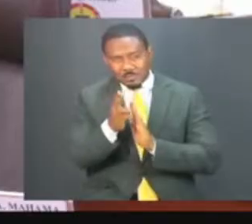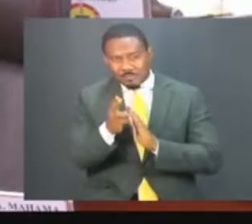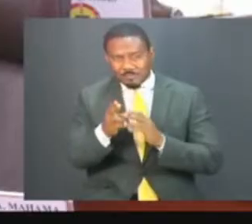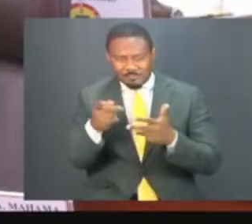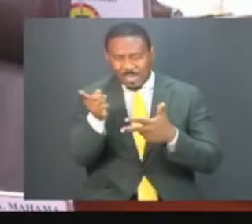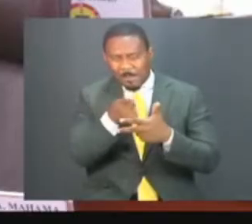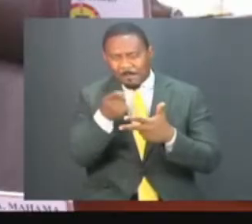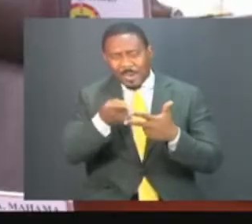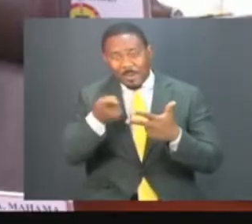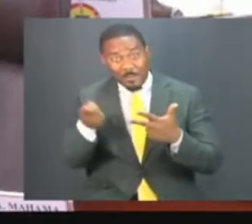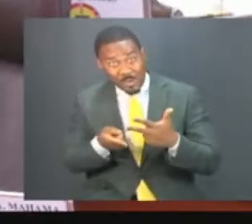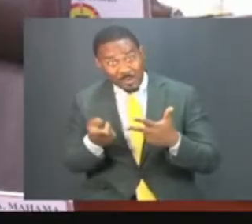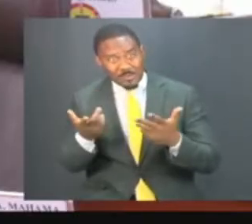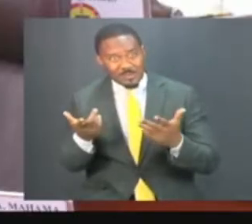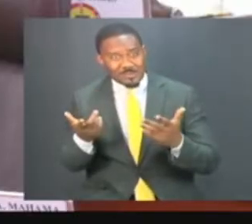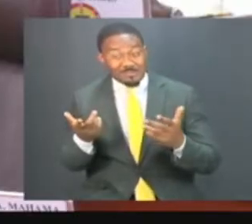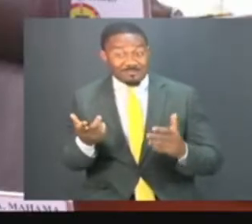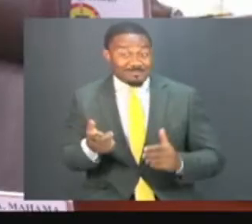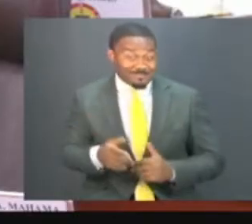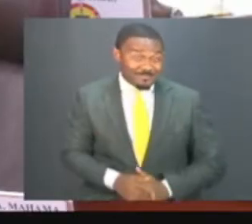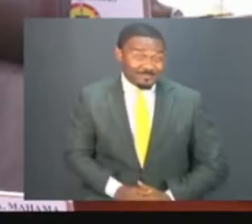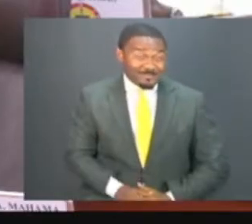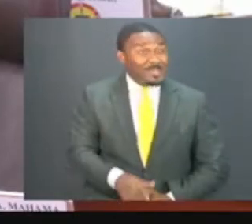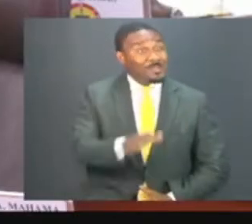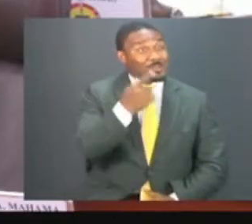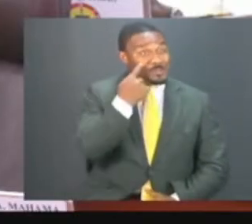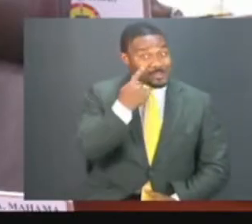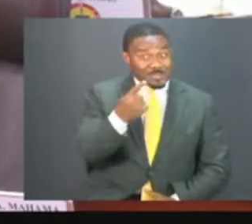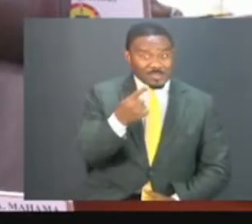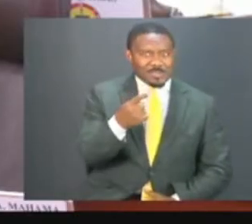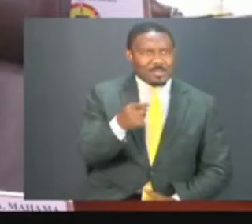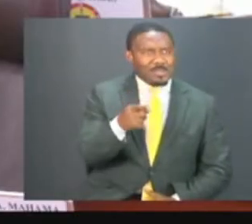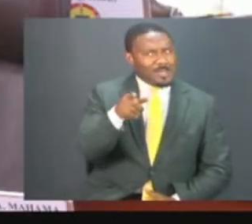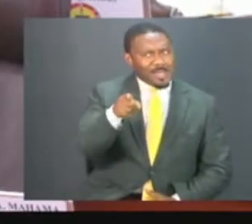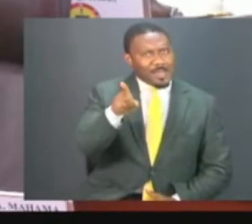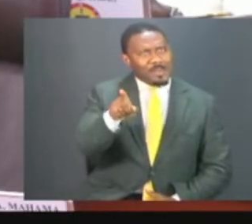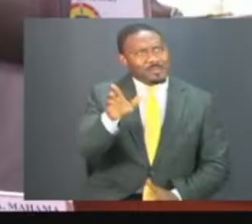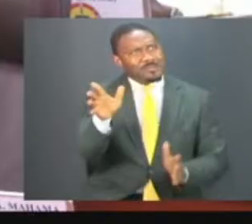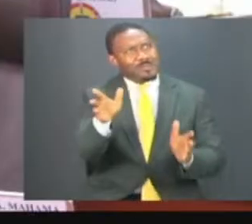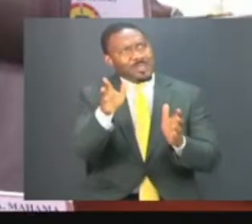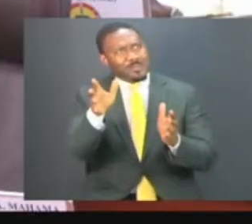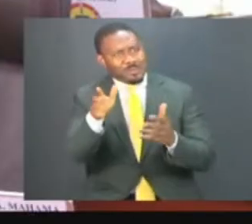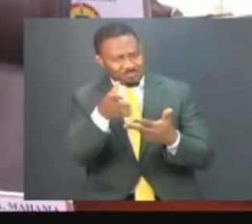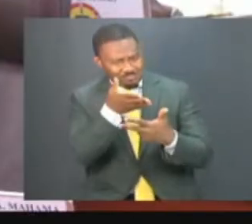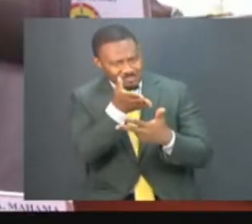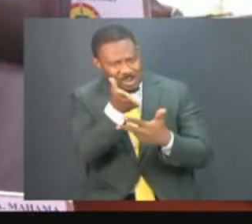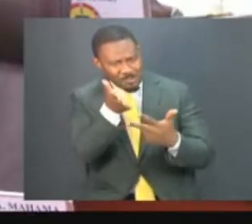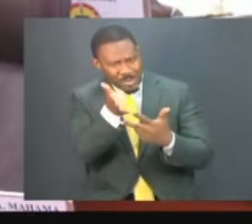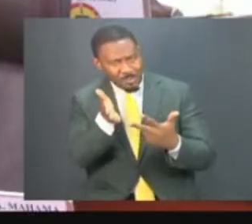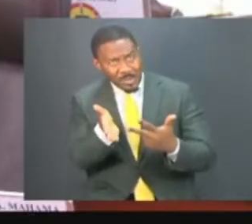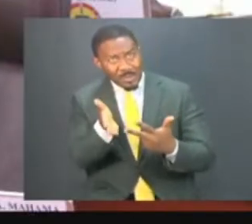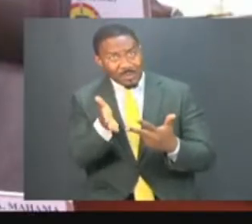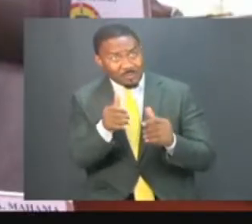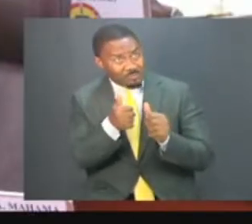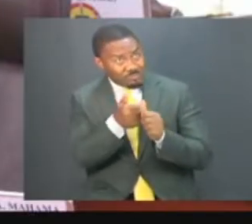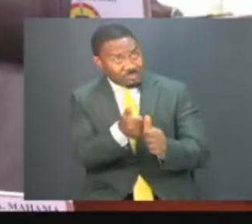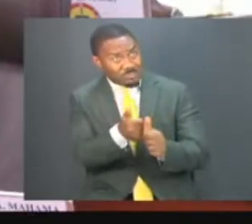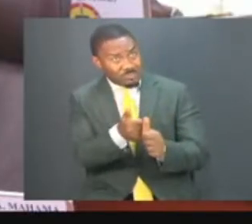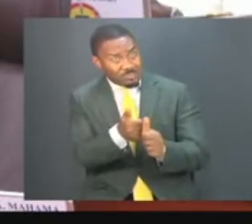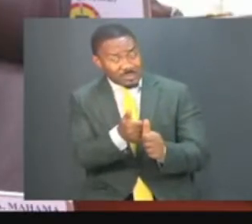Speaker, instead of the member urging you to proceed within the terms of